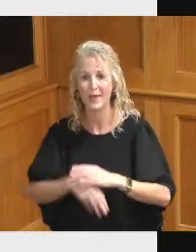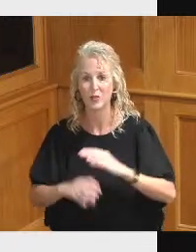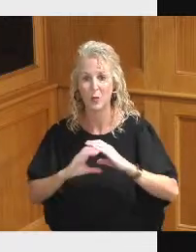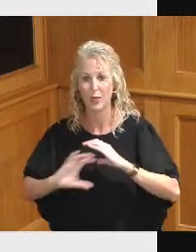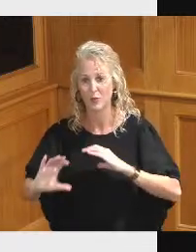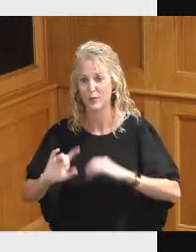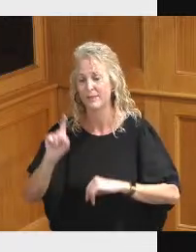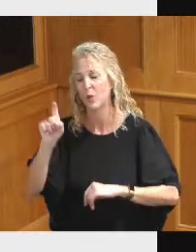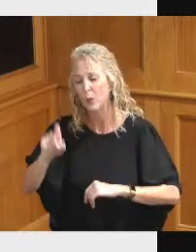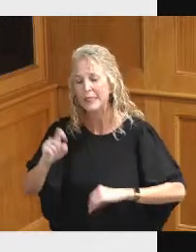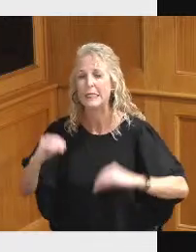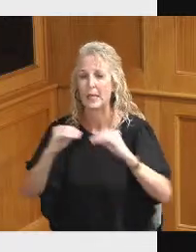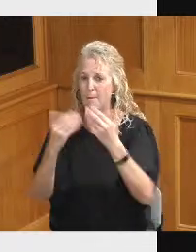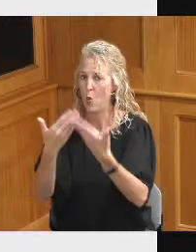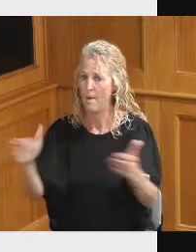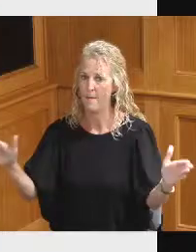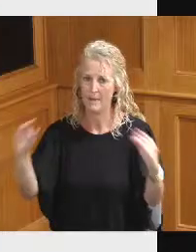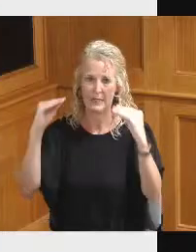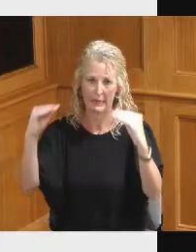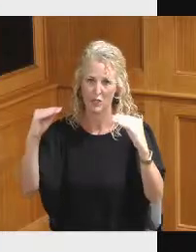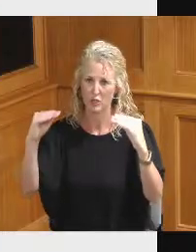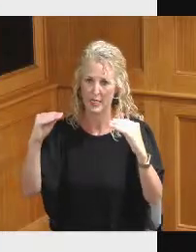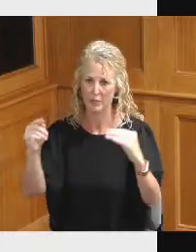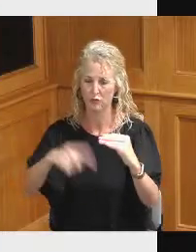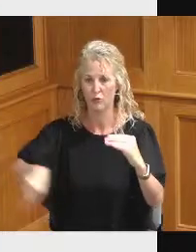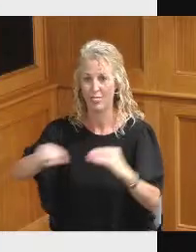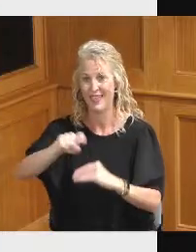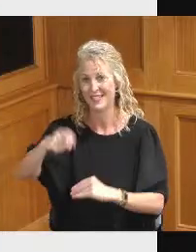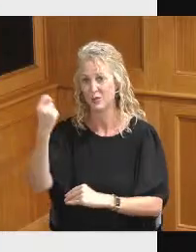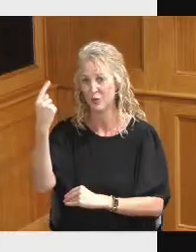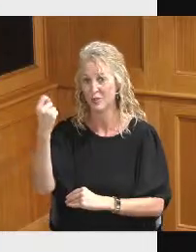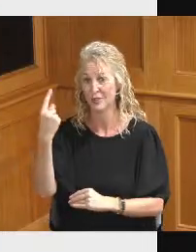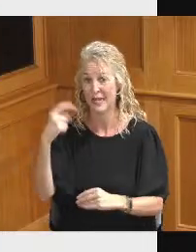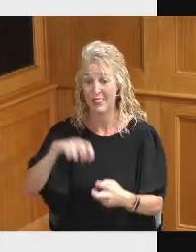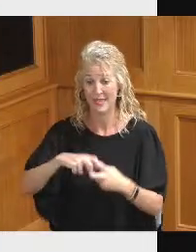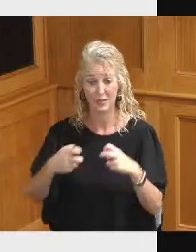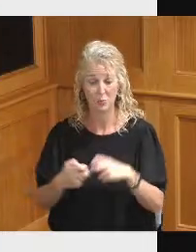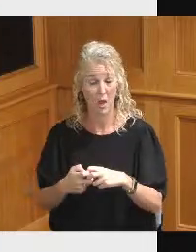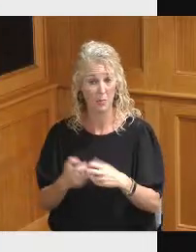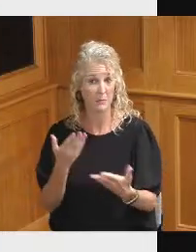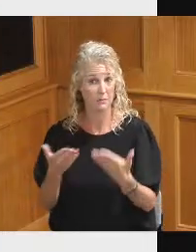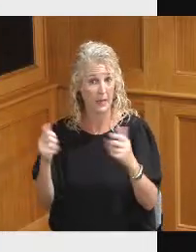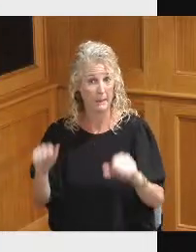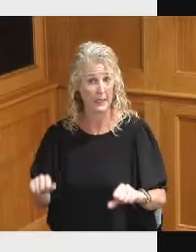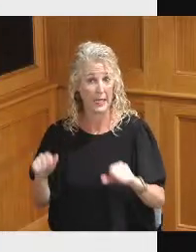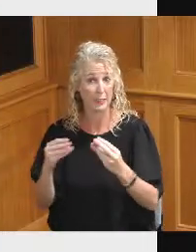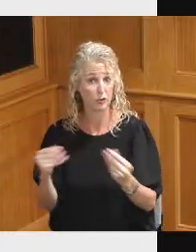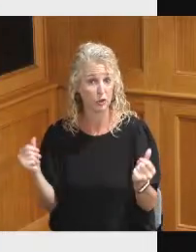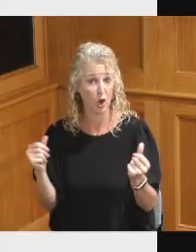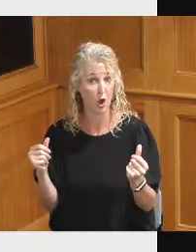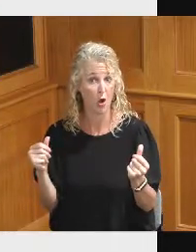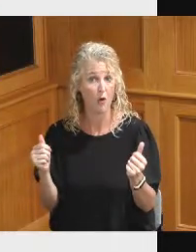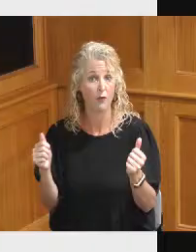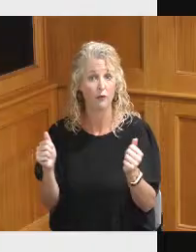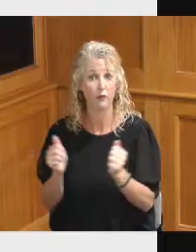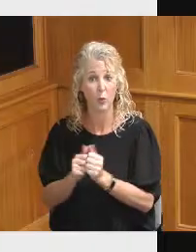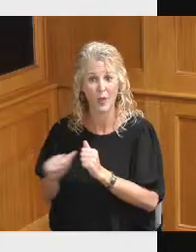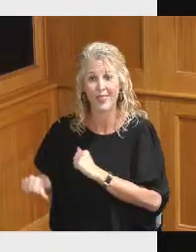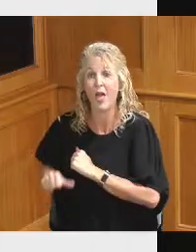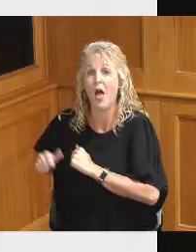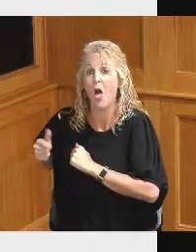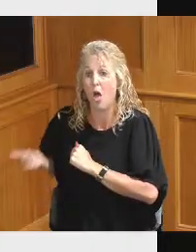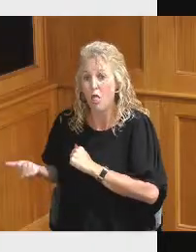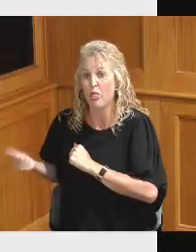education and outreach really to help people understand that some of these problems can be solved by third parties other than